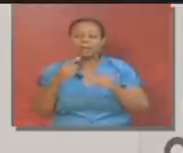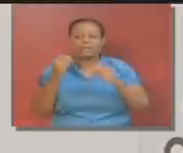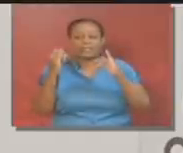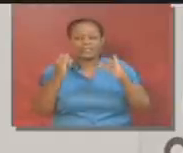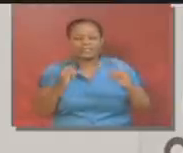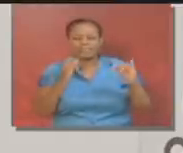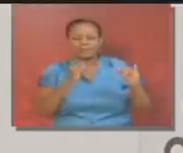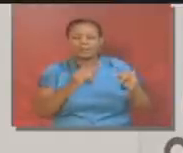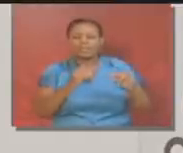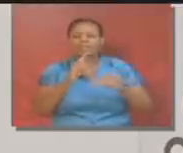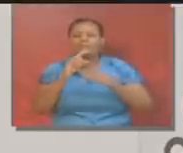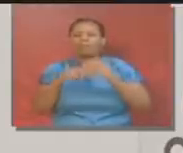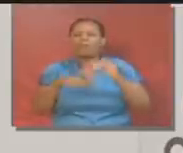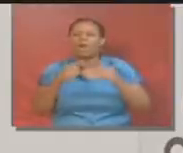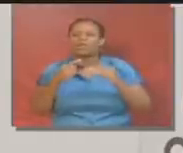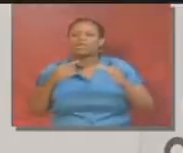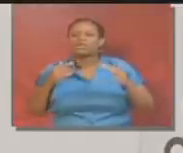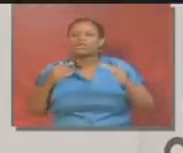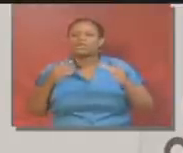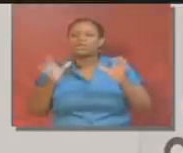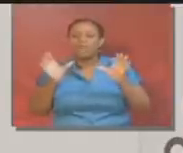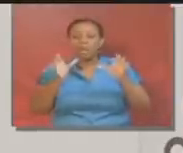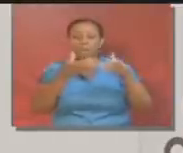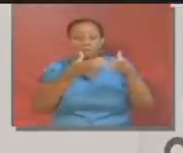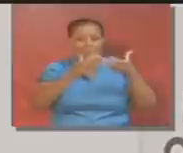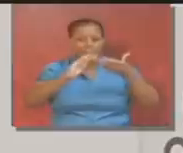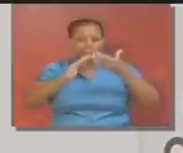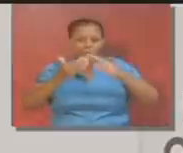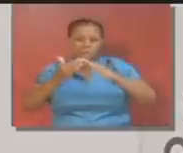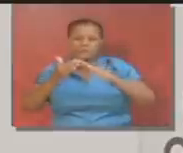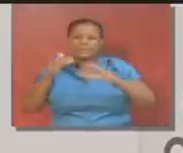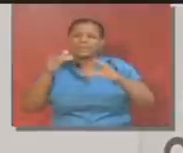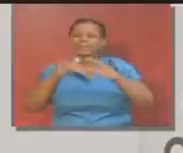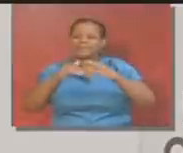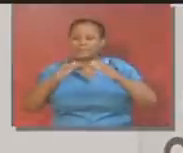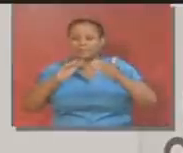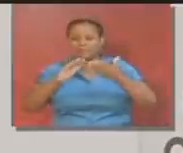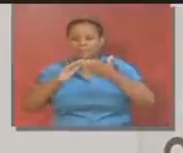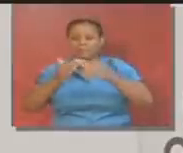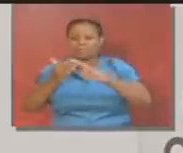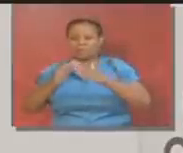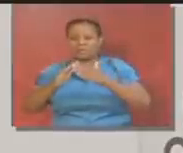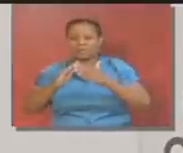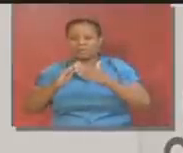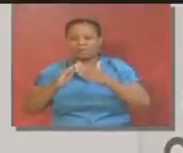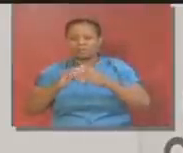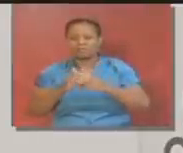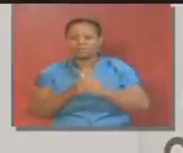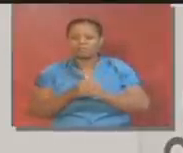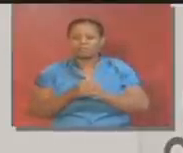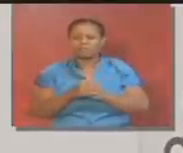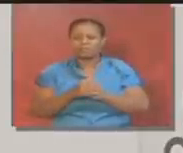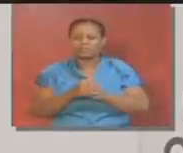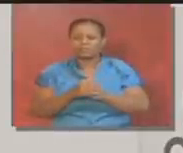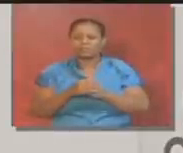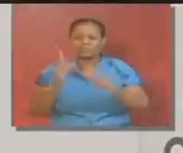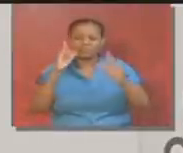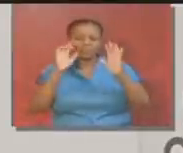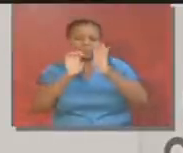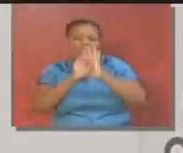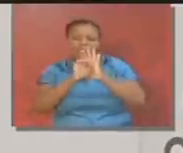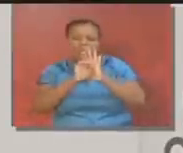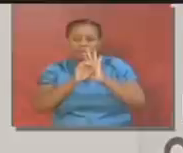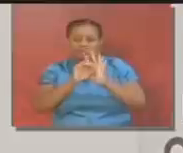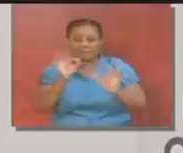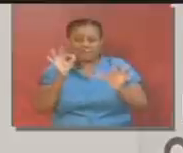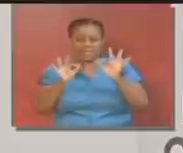taking the vaccine, the more herd immunity we can give. So if, for instance, if I was, which I am, fit and healthy, hopefully, and I've